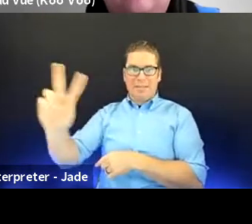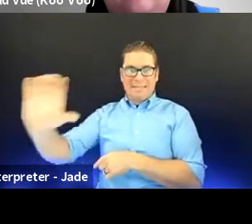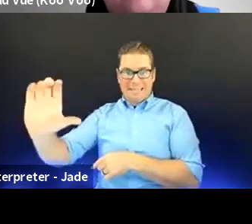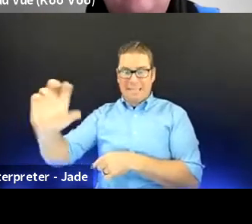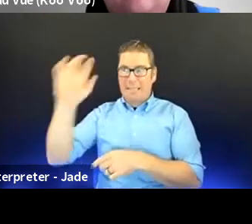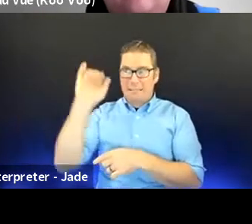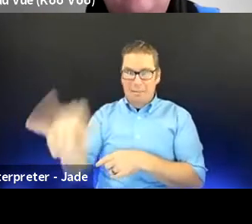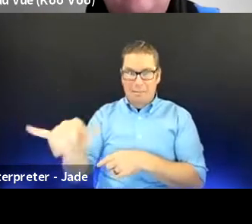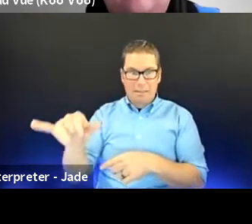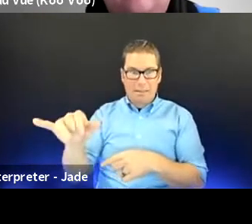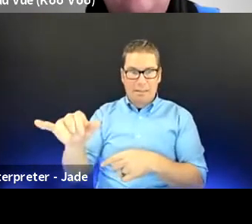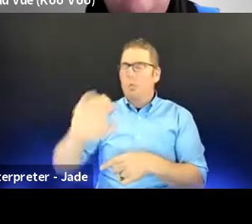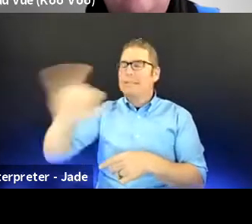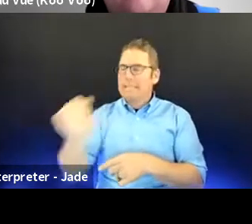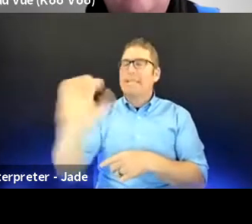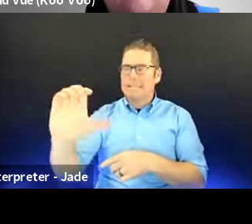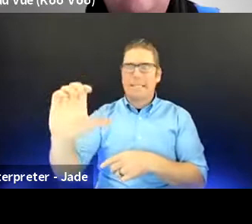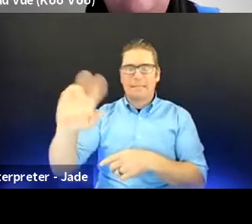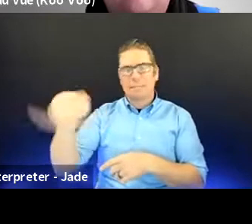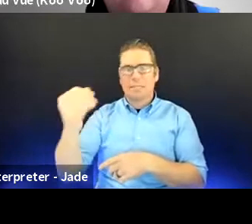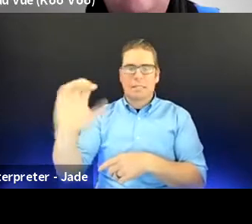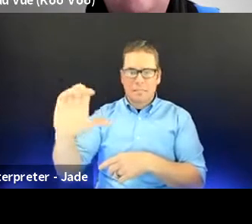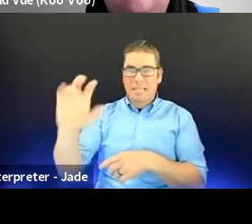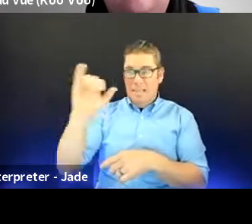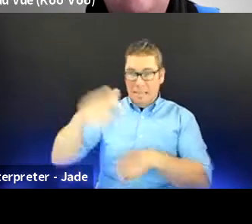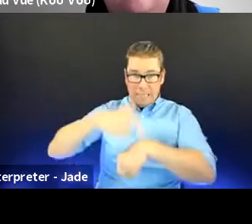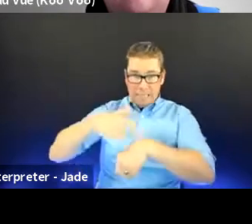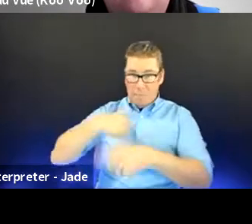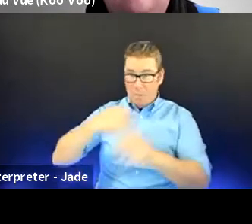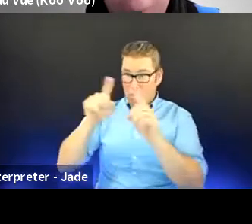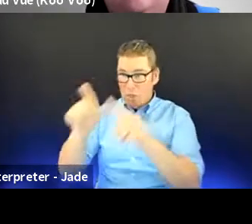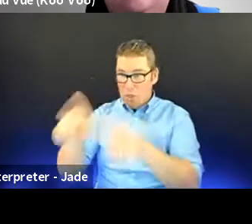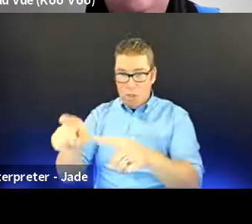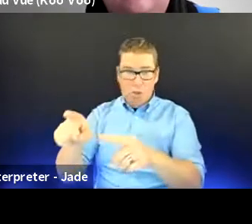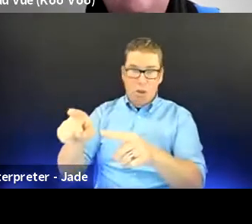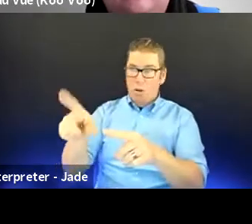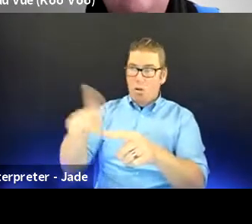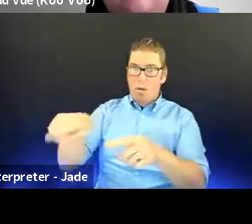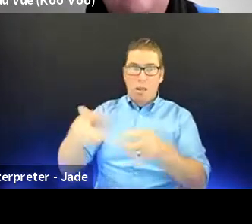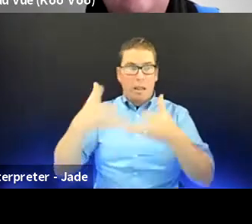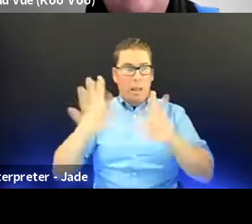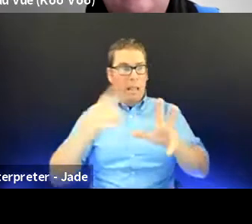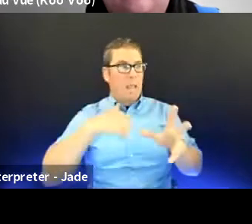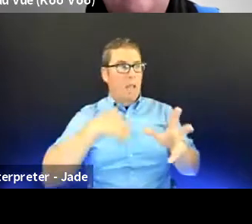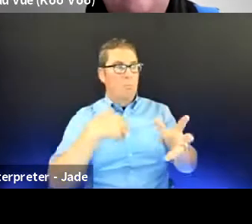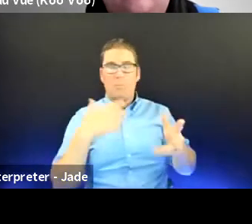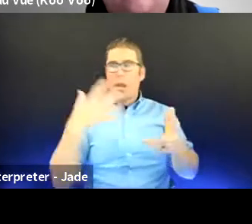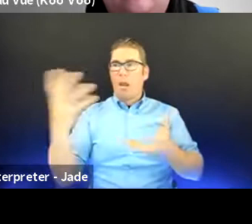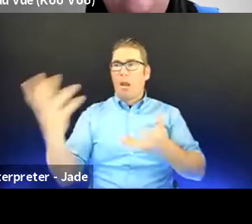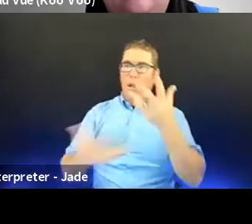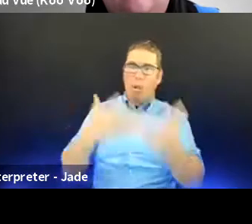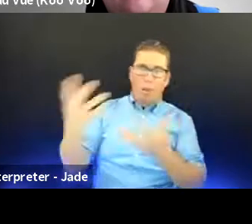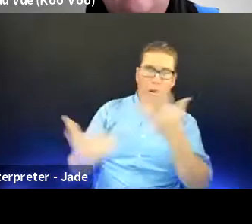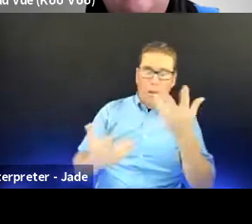student at Modesto JC. I was allowed to flounder, fail, find myself, and really have some